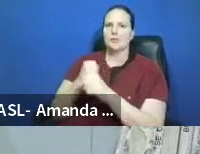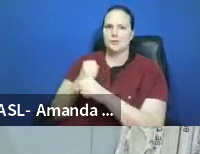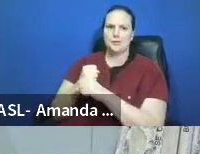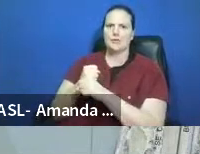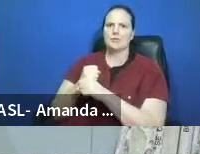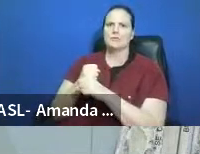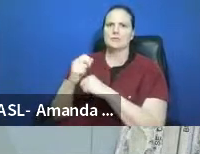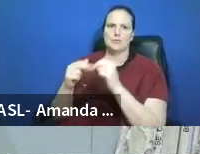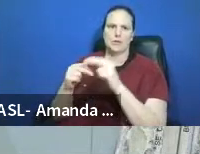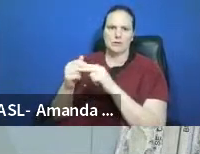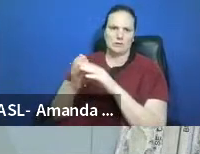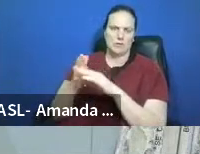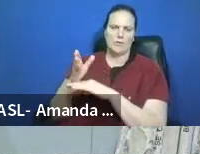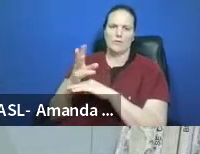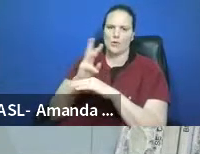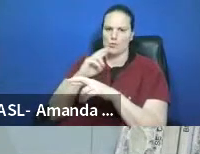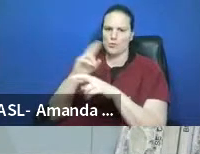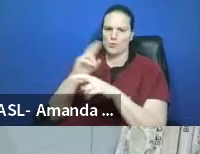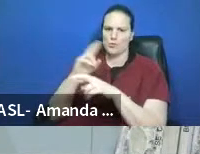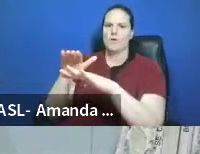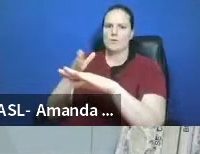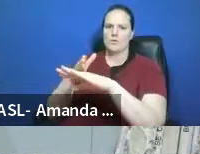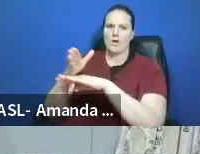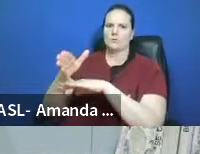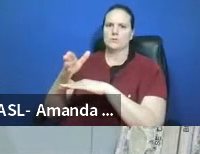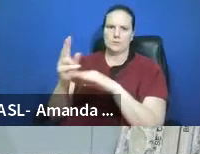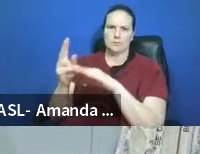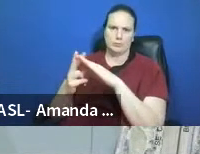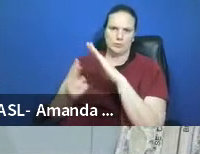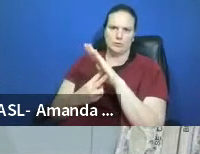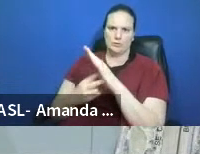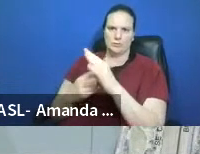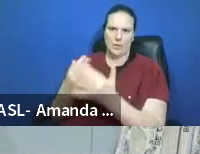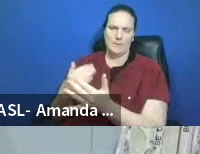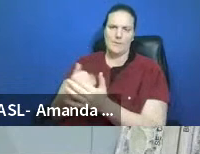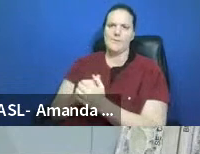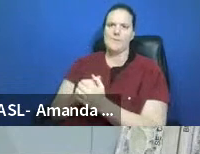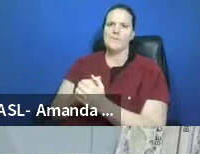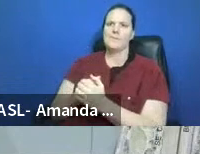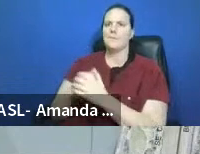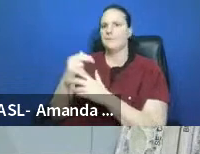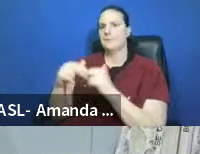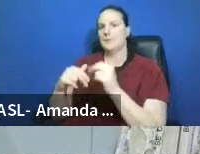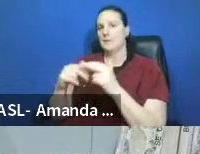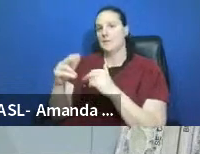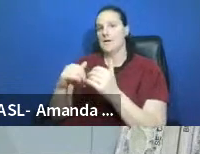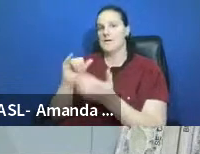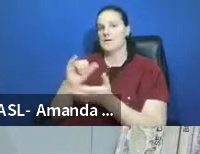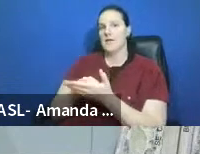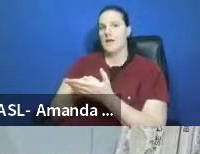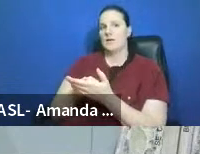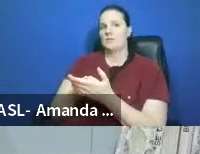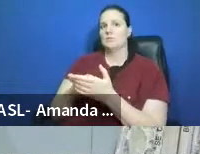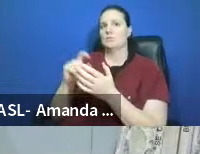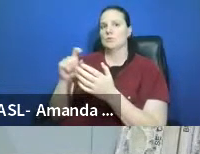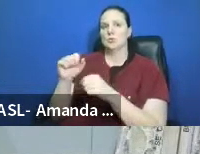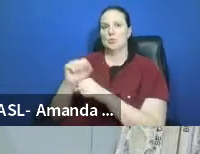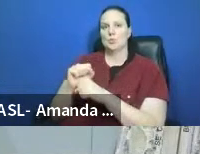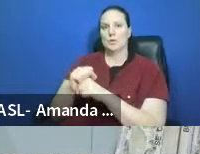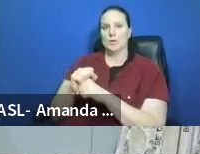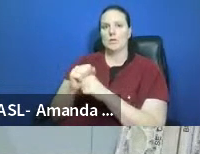main river crossing and bridge anticipated. As we're building that, we need to work closely